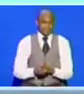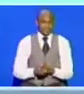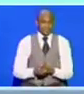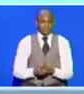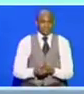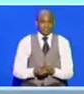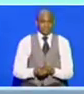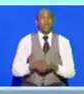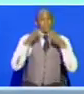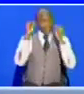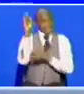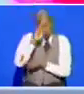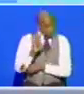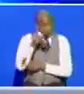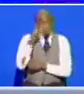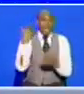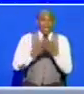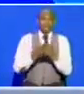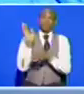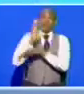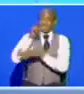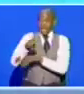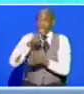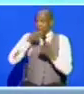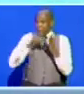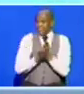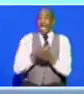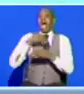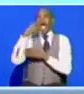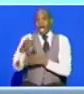President Uhuru Kenyatta arrived in Bomet just hours after his rivals in NASA left.